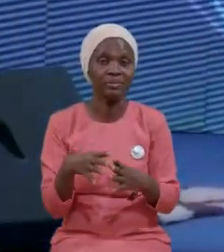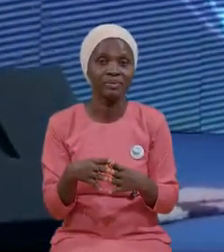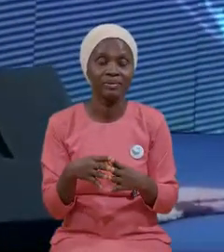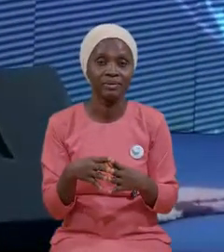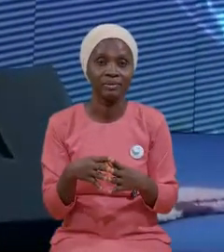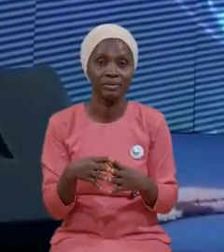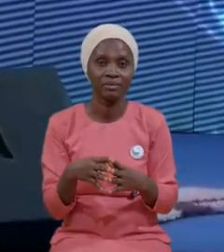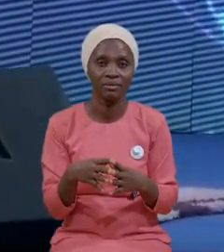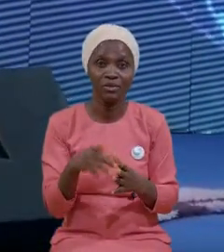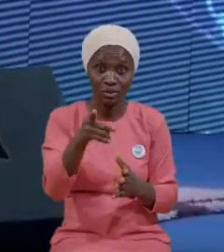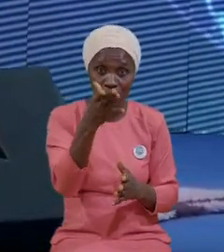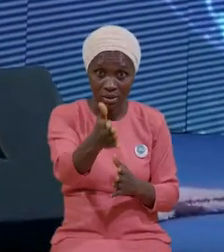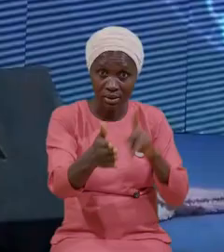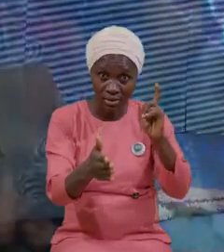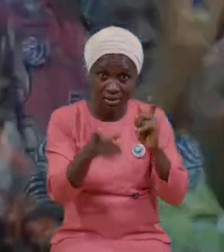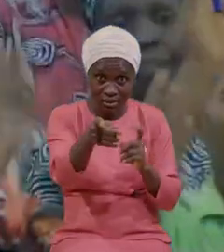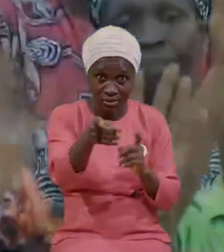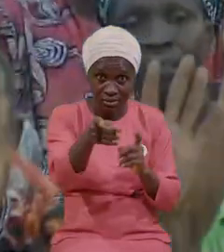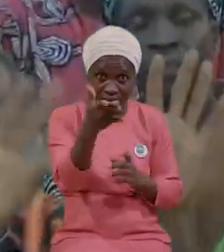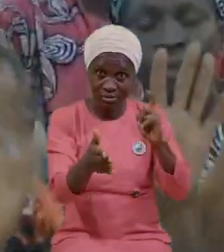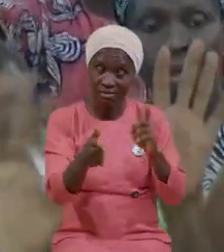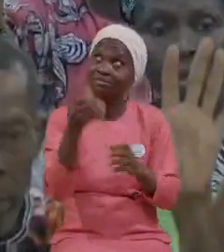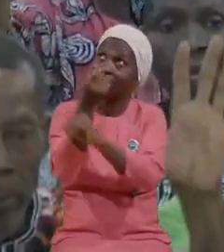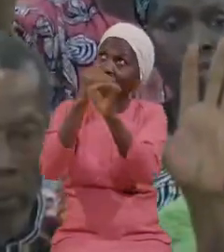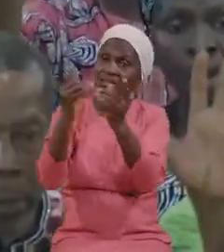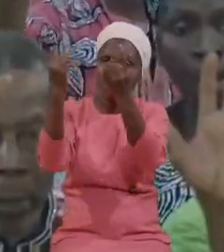Where are you? A Savior has come to you.